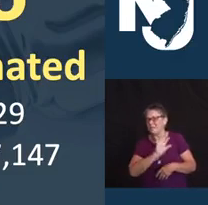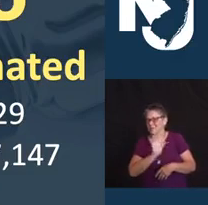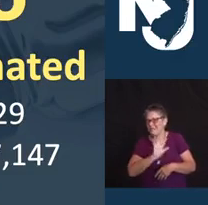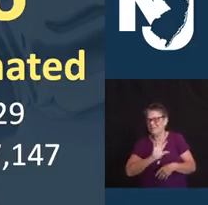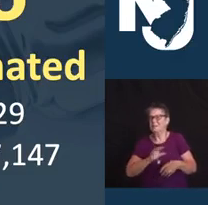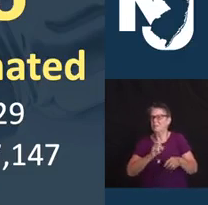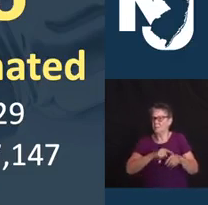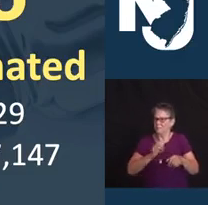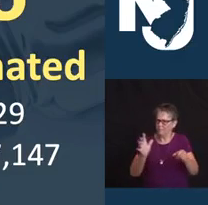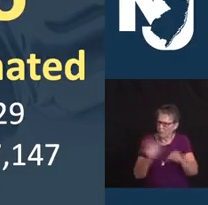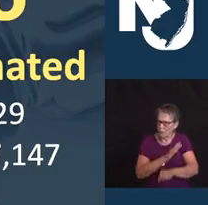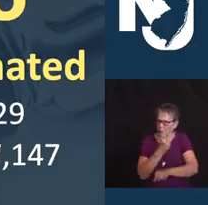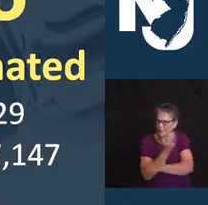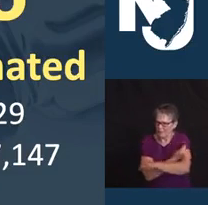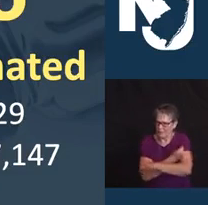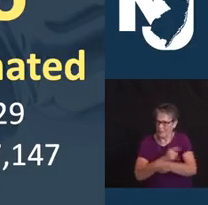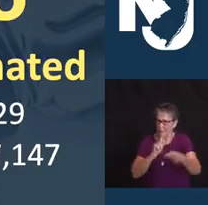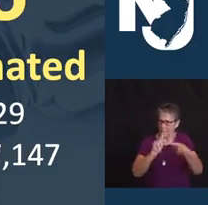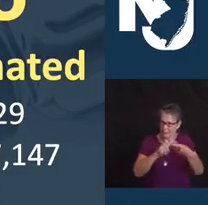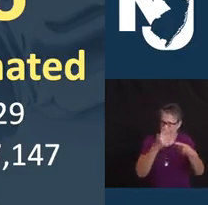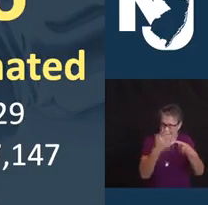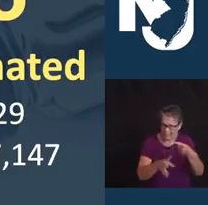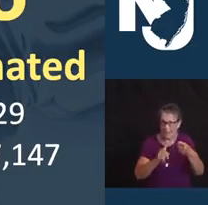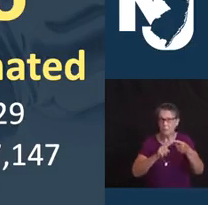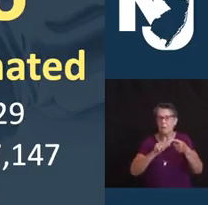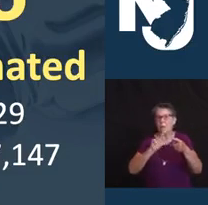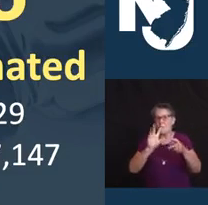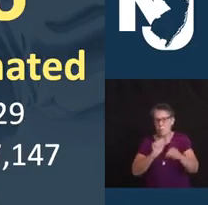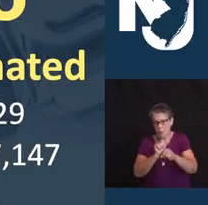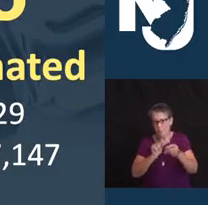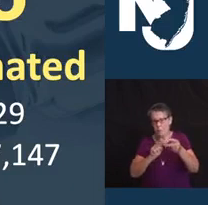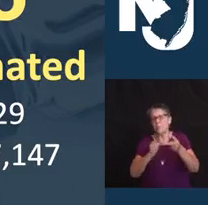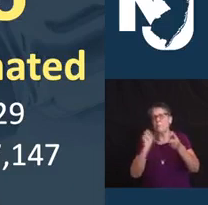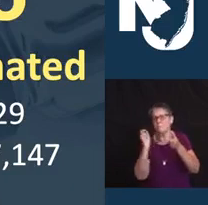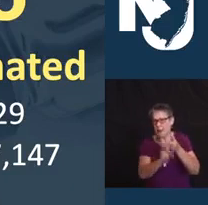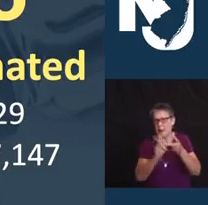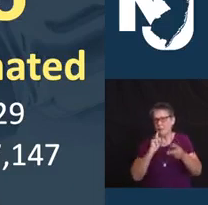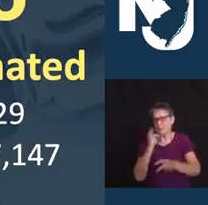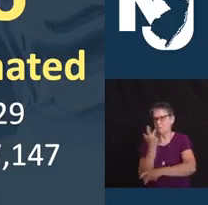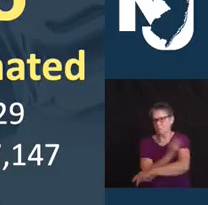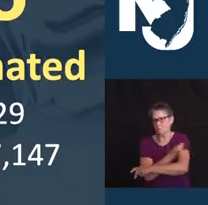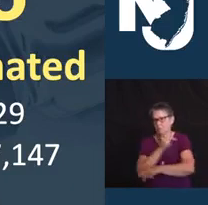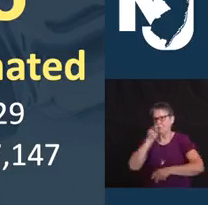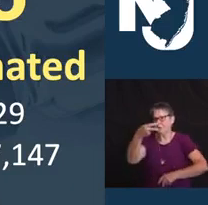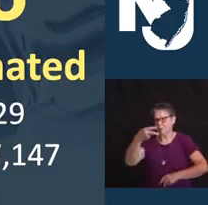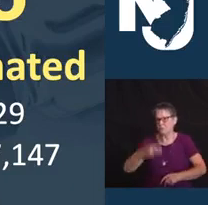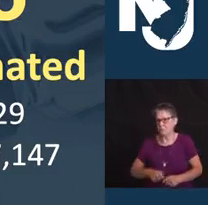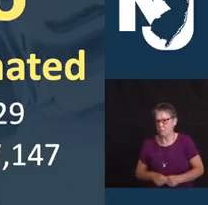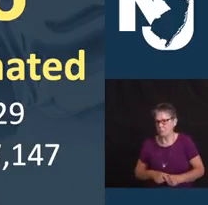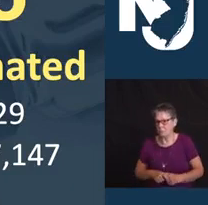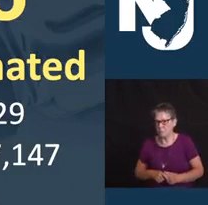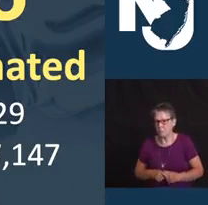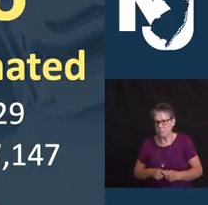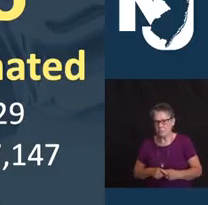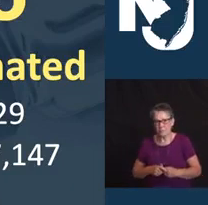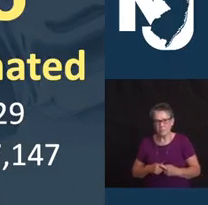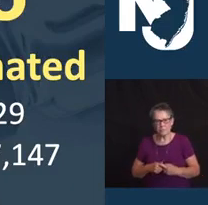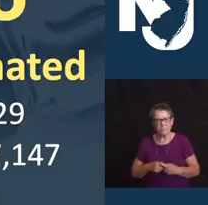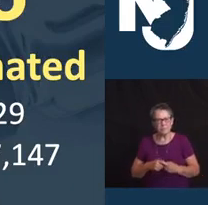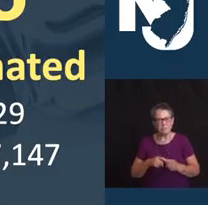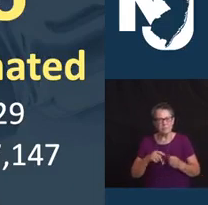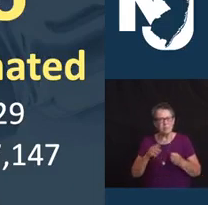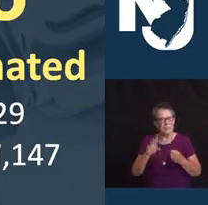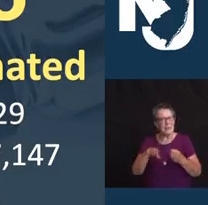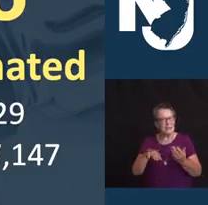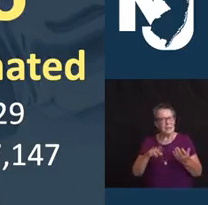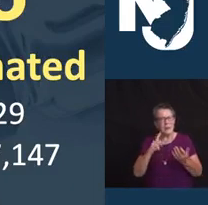second dose. And I looked for the past number of days, we've had an uptick in first doses, and we need to keep it up. We need to get more folks